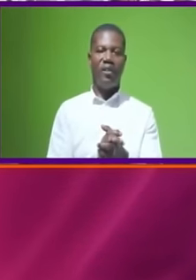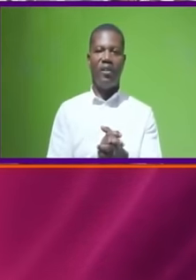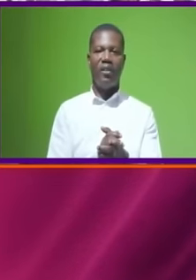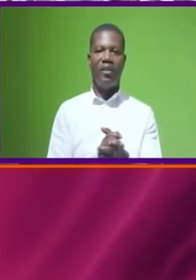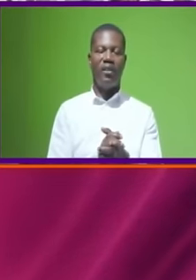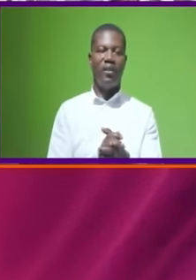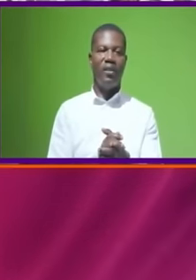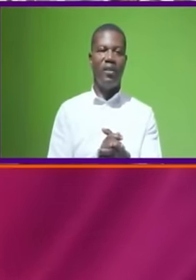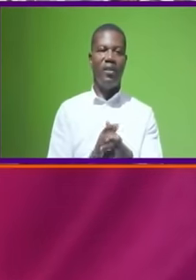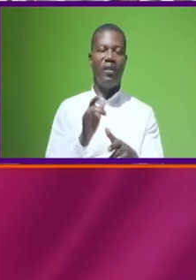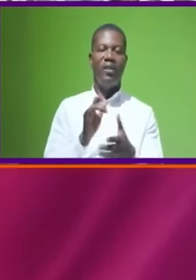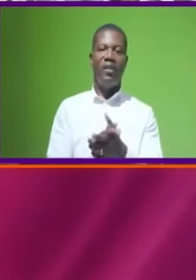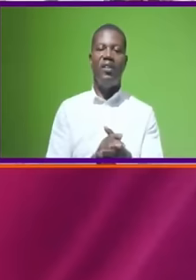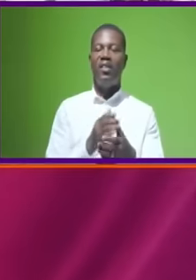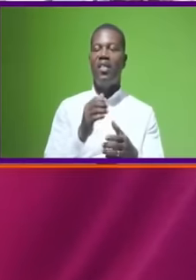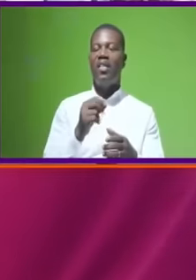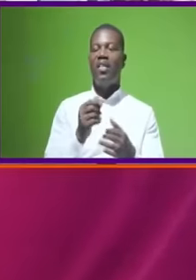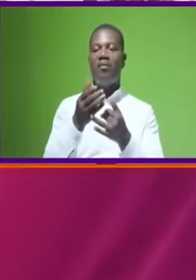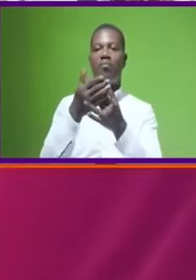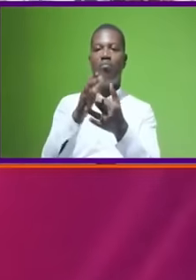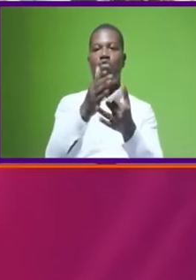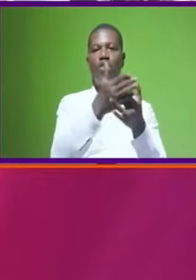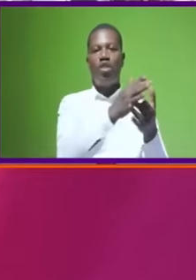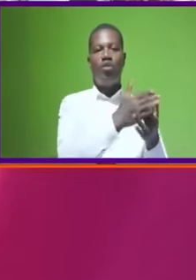And distribution was made.